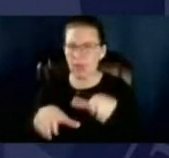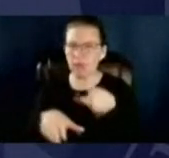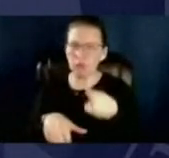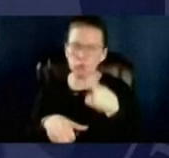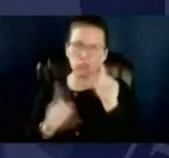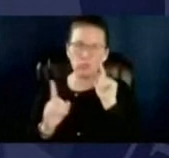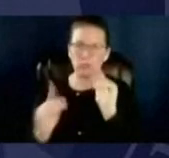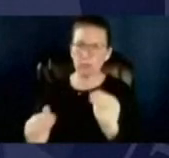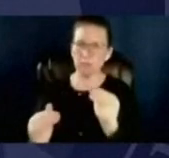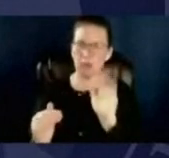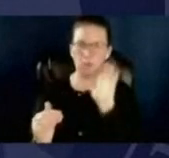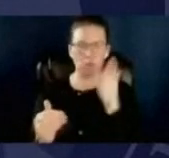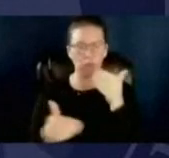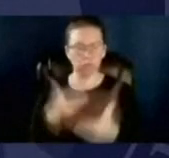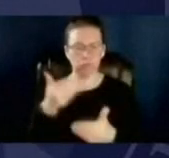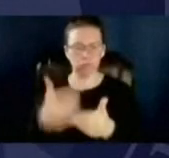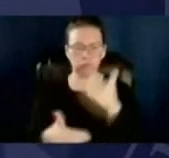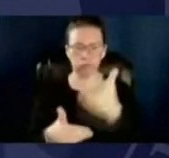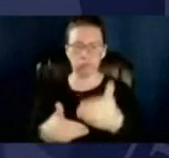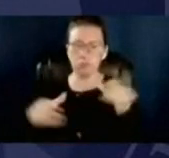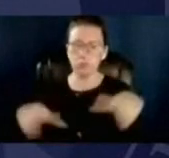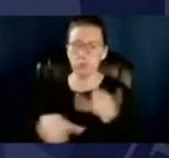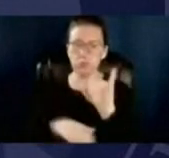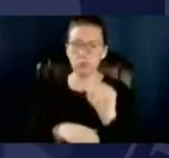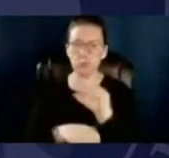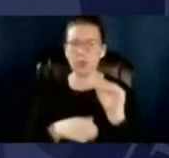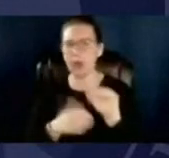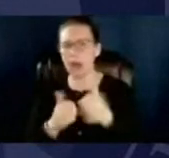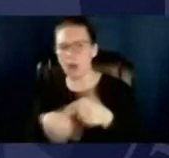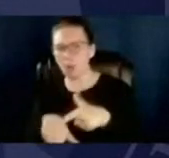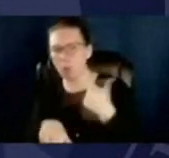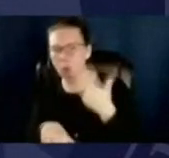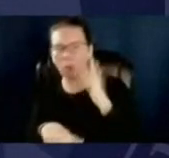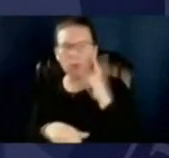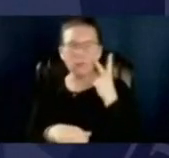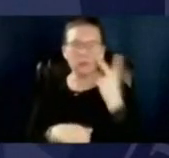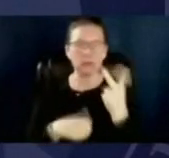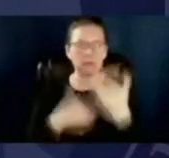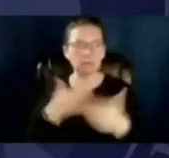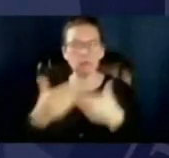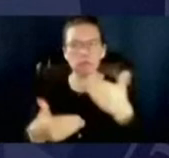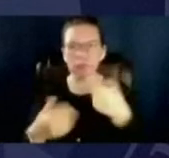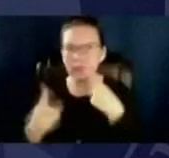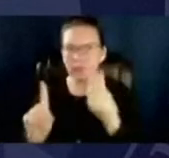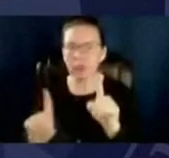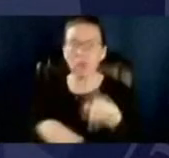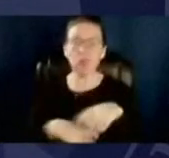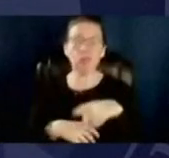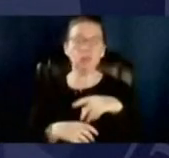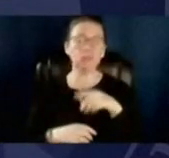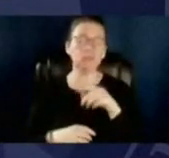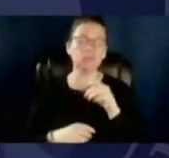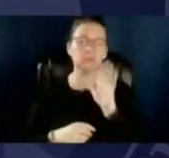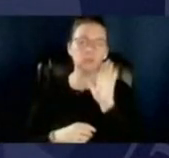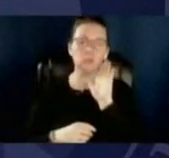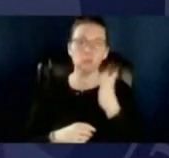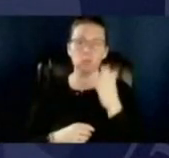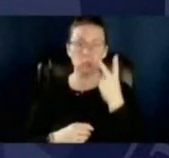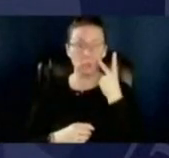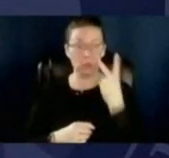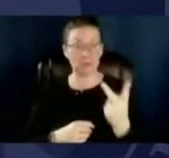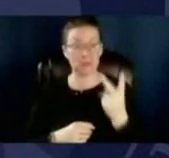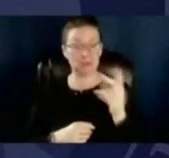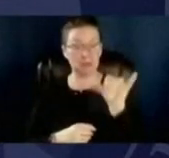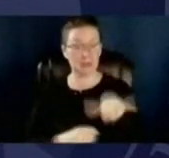taken, and what's the timing for that? Will we see some movements beyond that initial $50